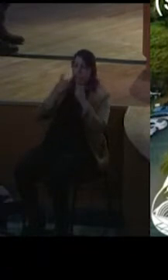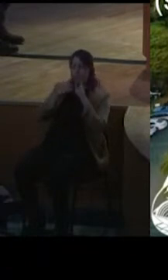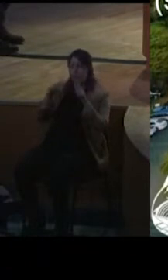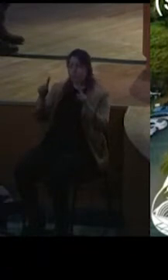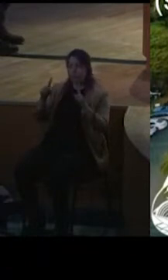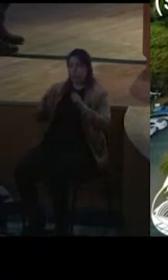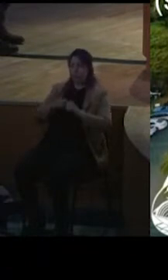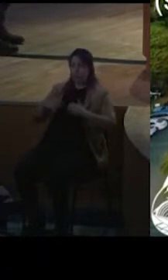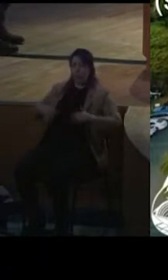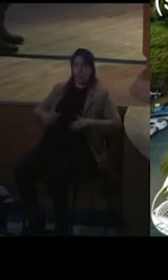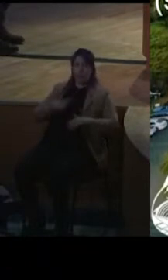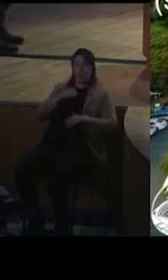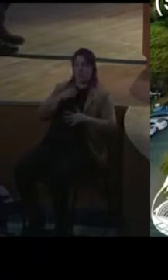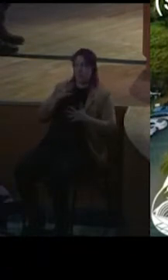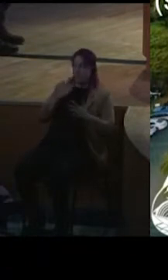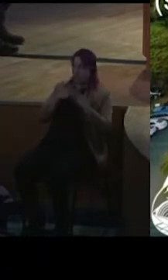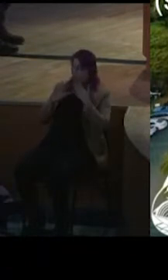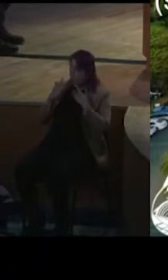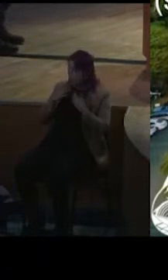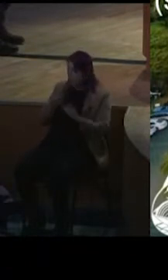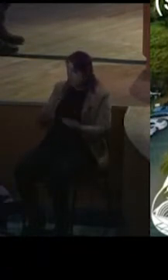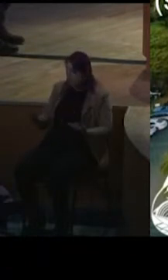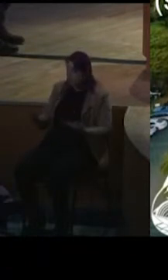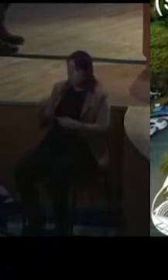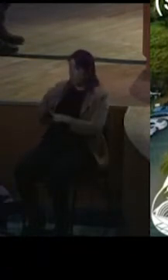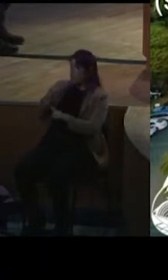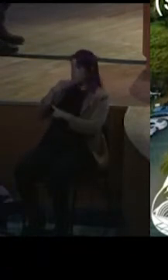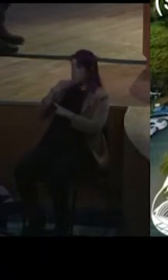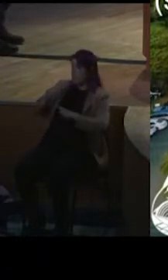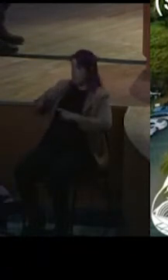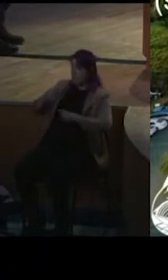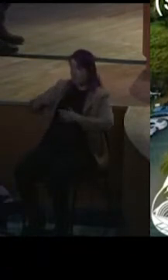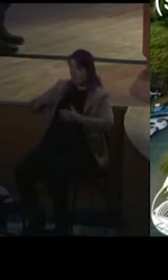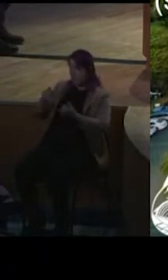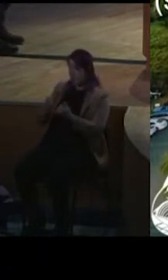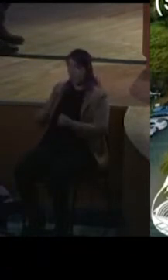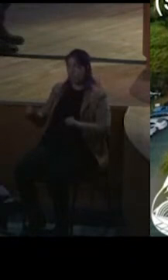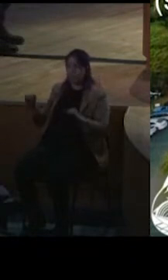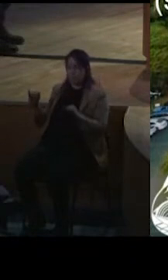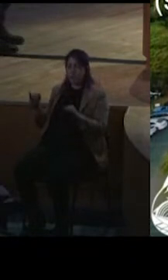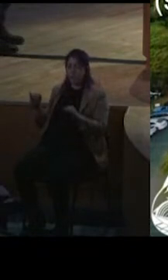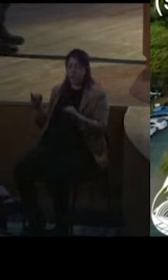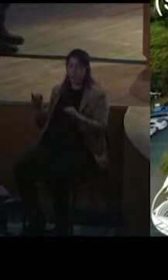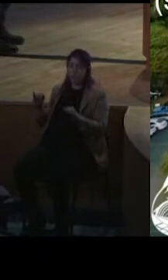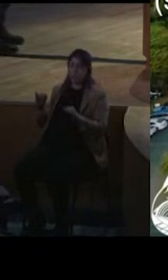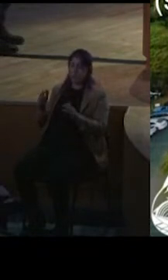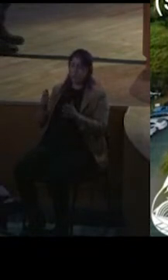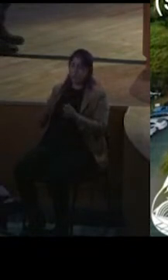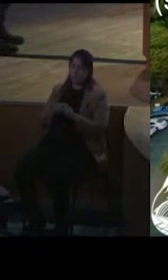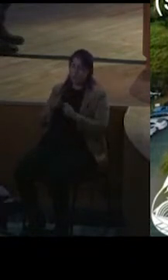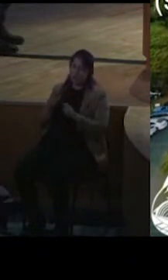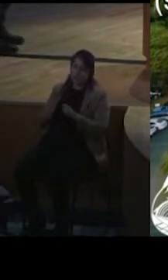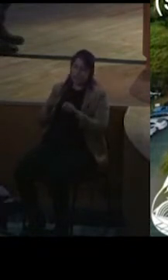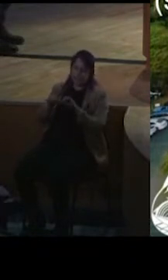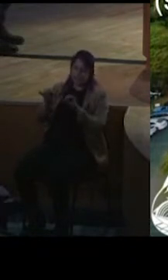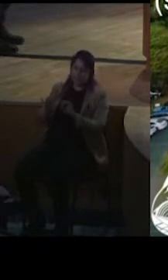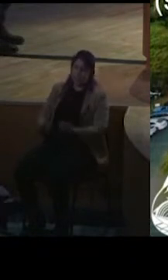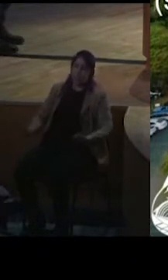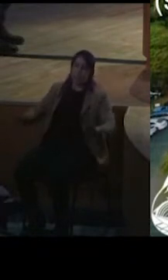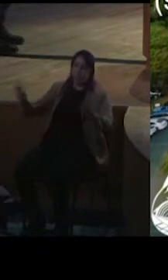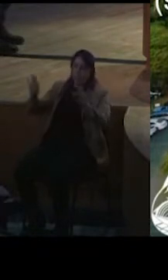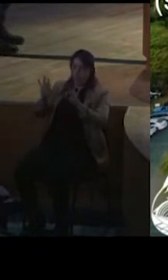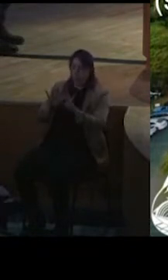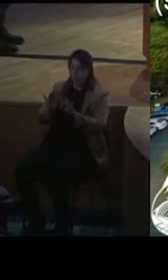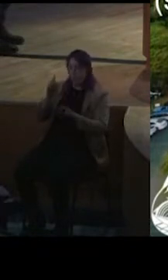losing a huge resource for your community. So food sovereignty within these particular coastal systems is really, really important